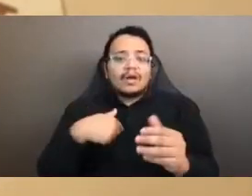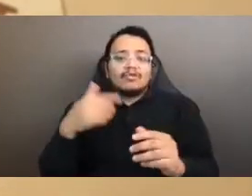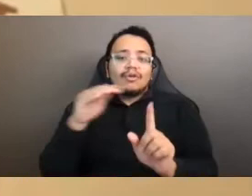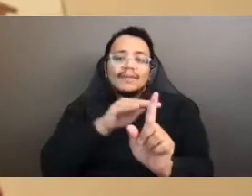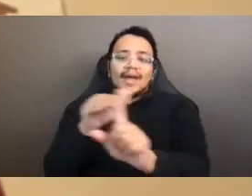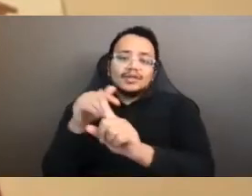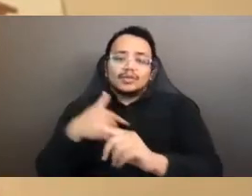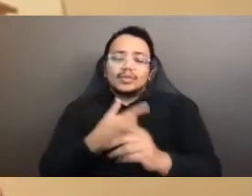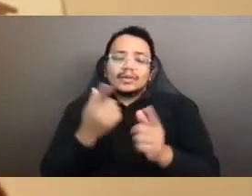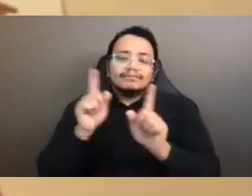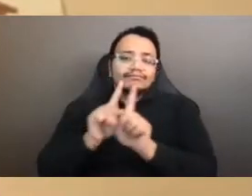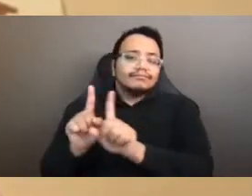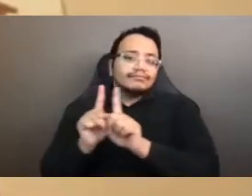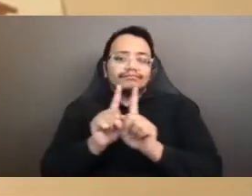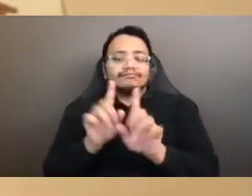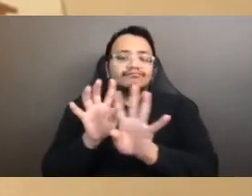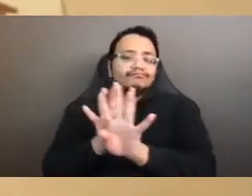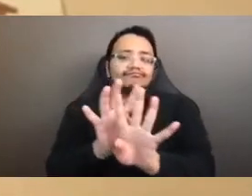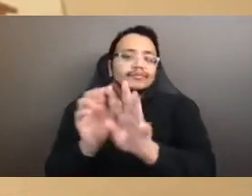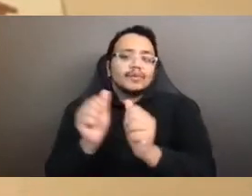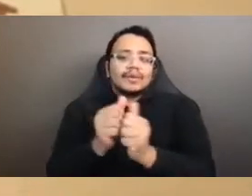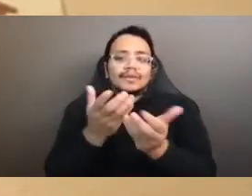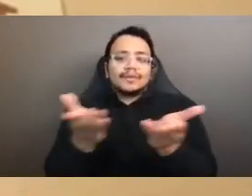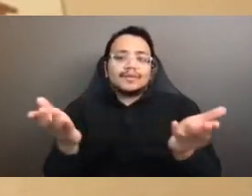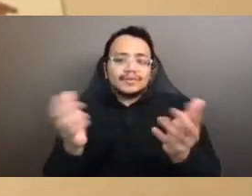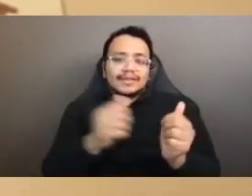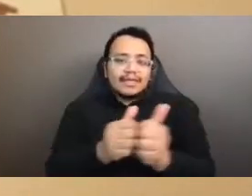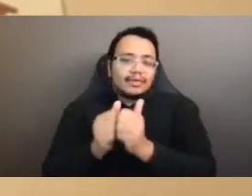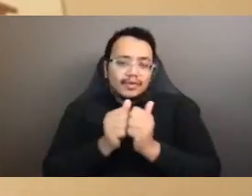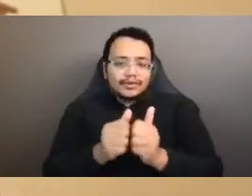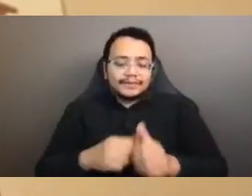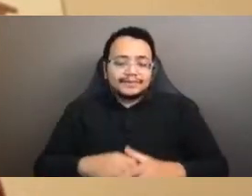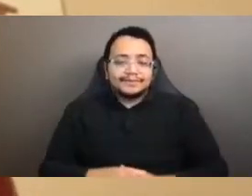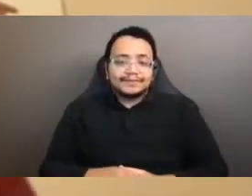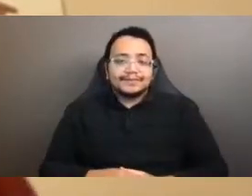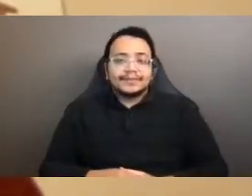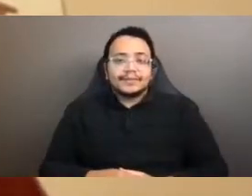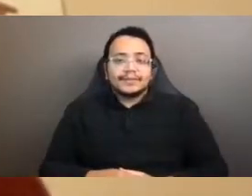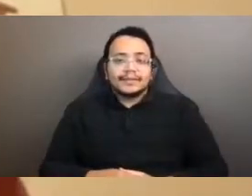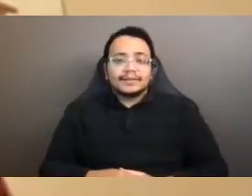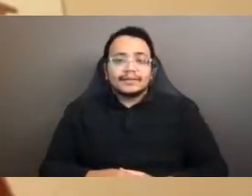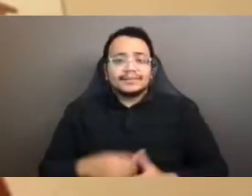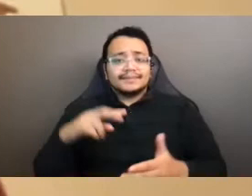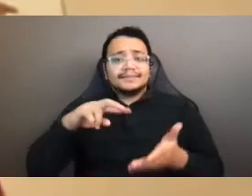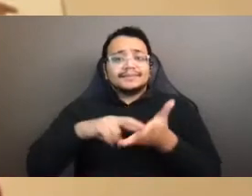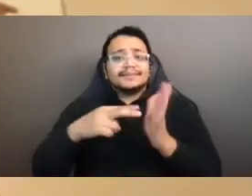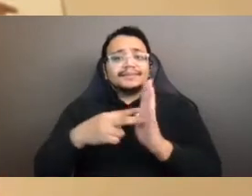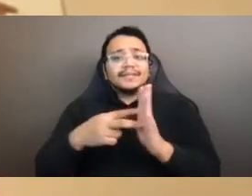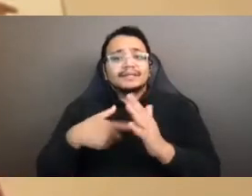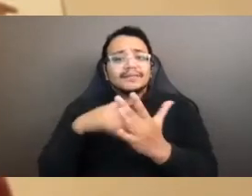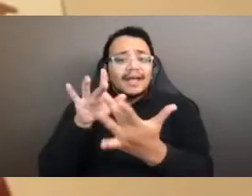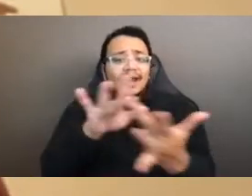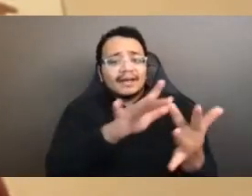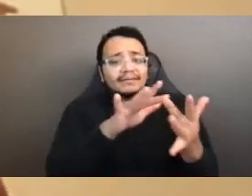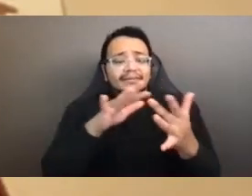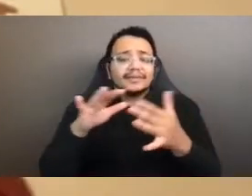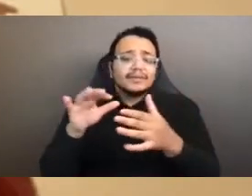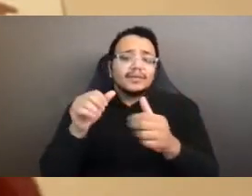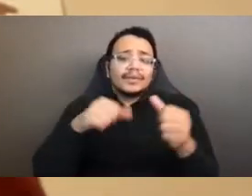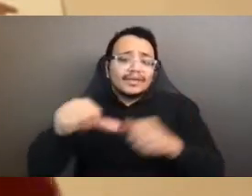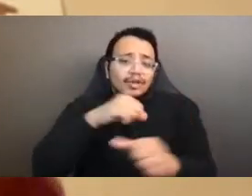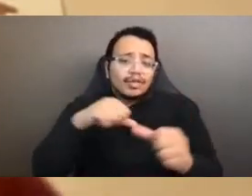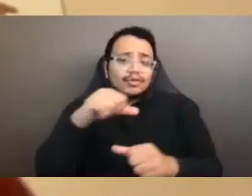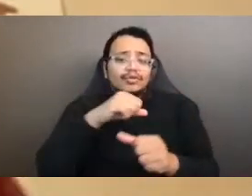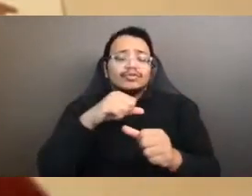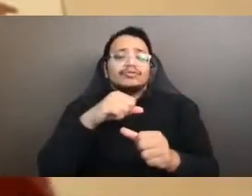of you with this, within this journey, and that old saying like, hey, reach out and touch somebody. When things get difficult, you